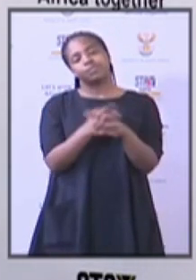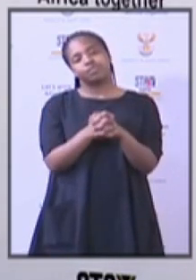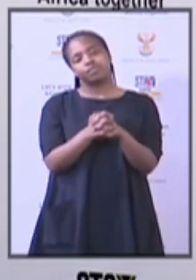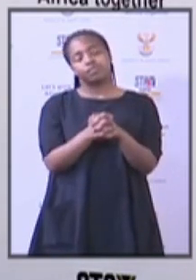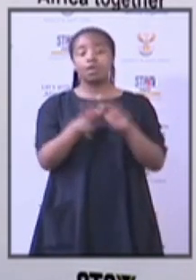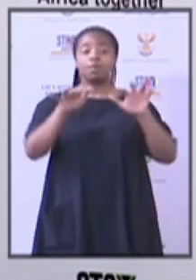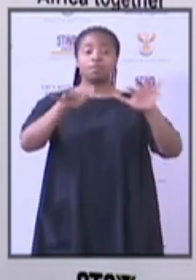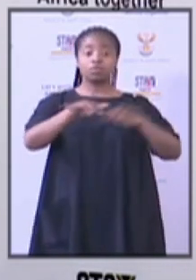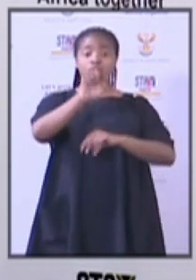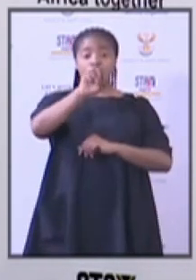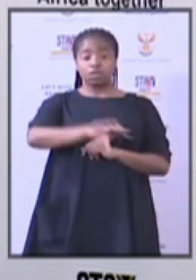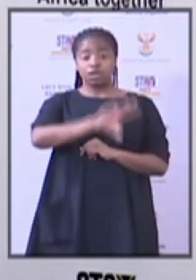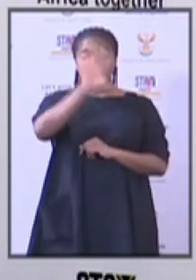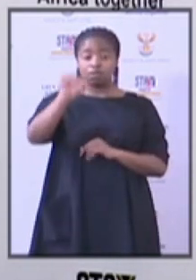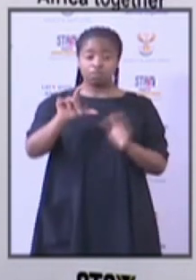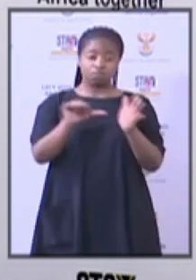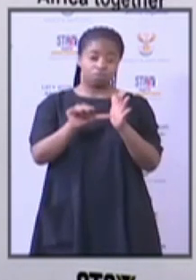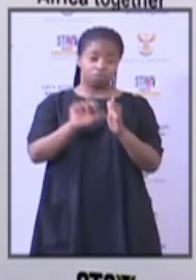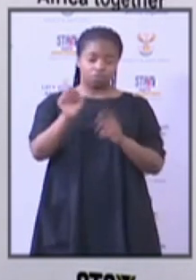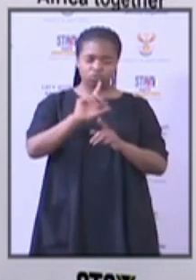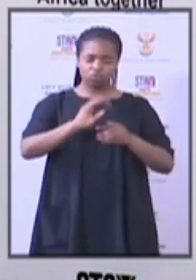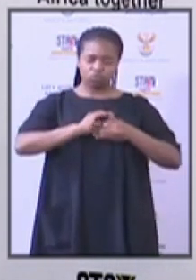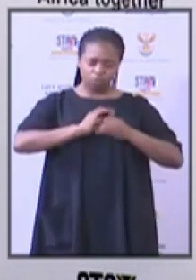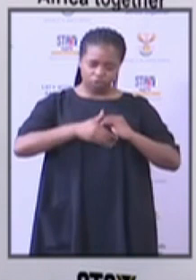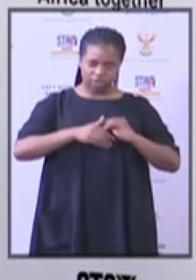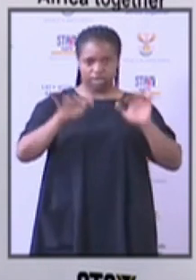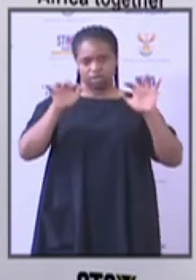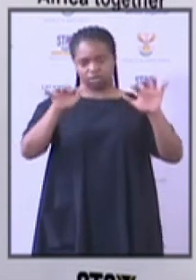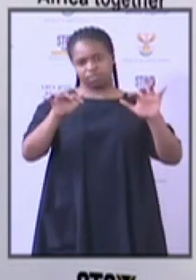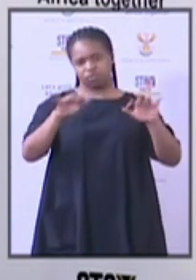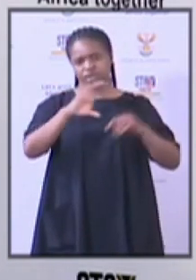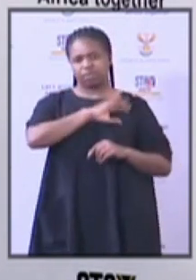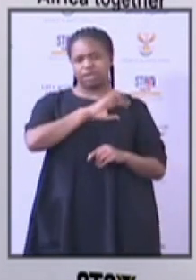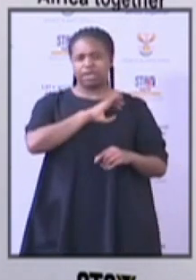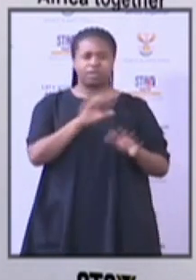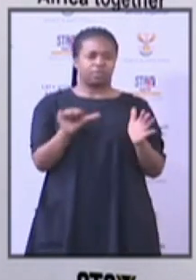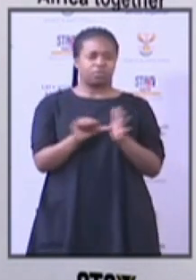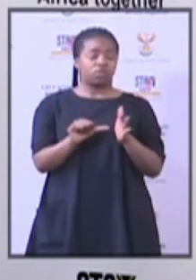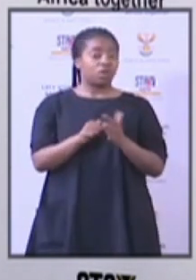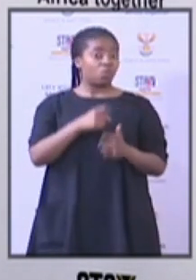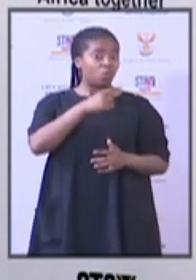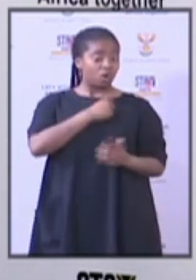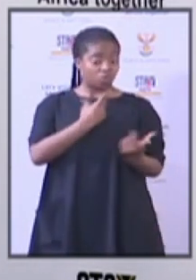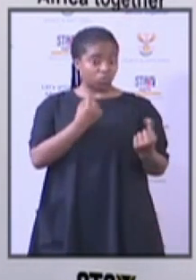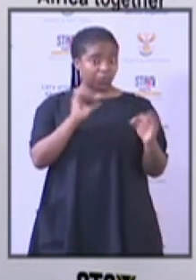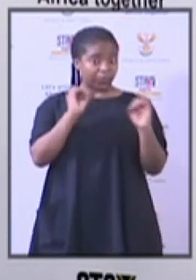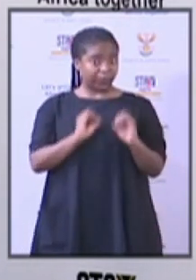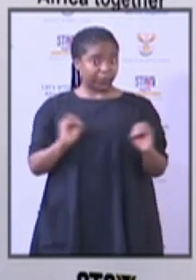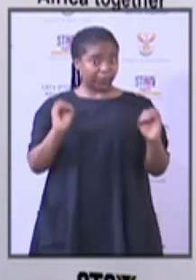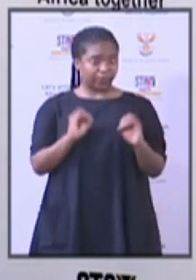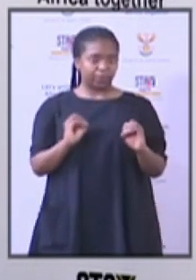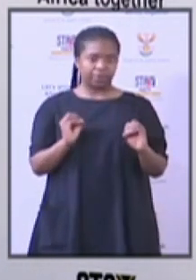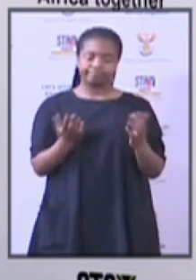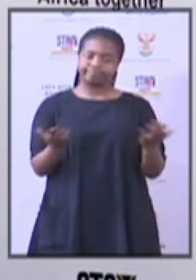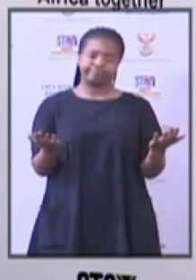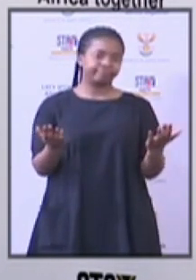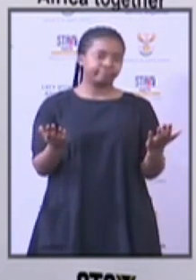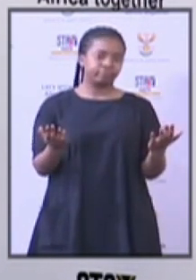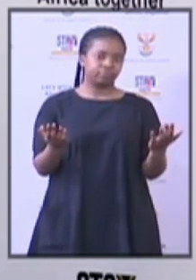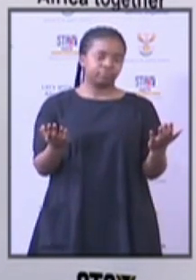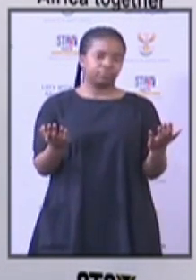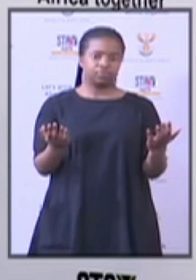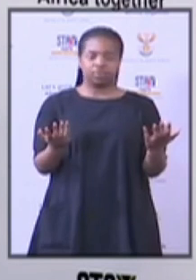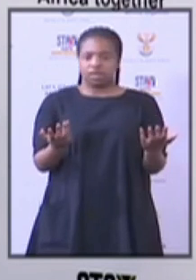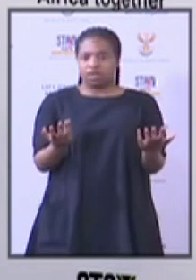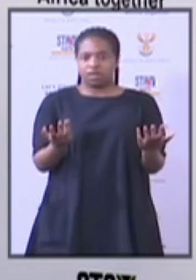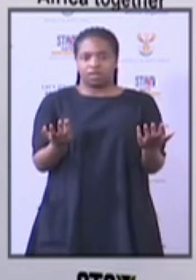fellow South Africans, for us to protect the public and our clients, because if we don't do so, it can be